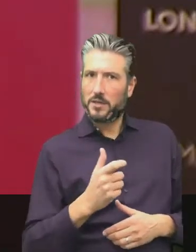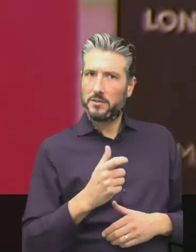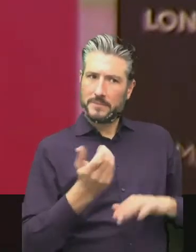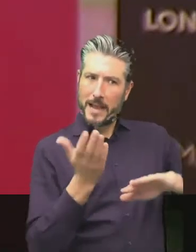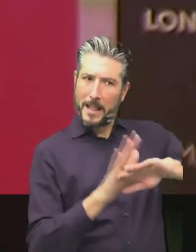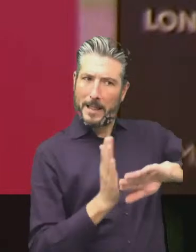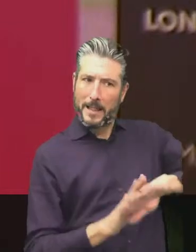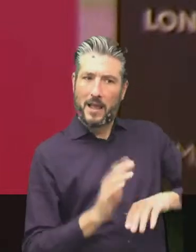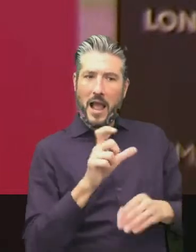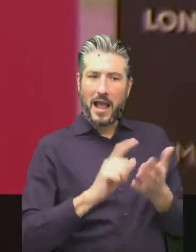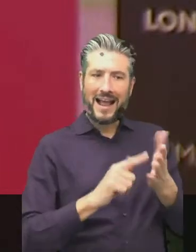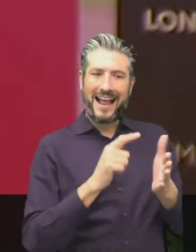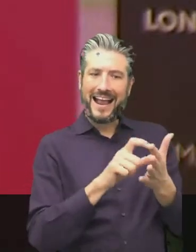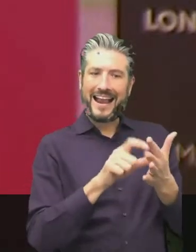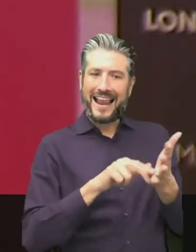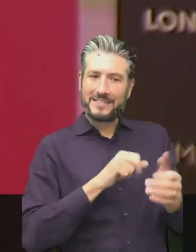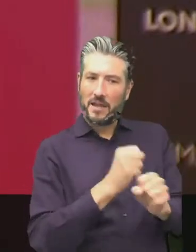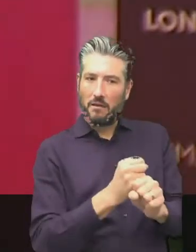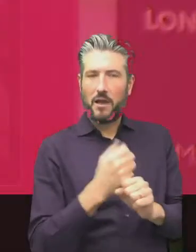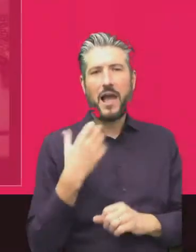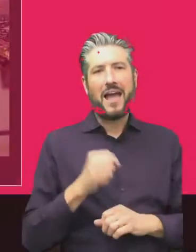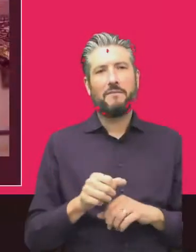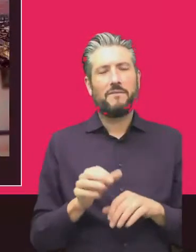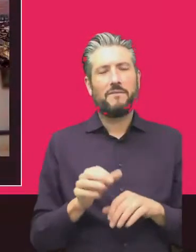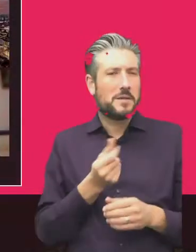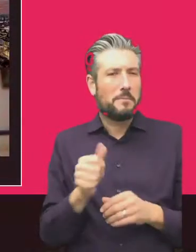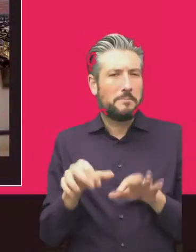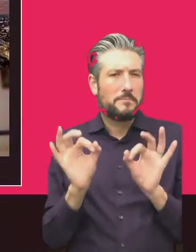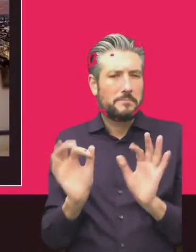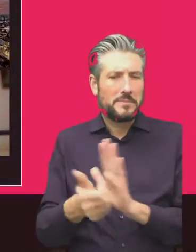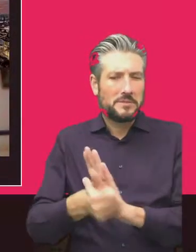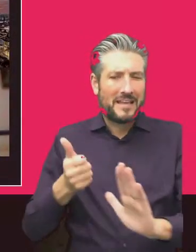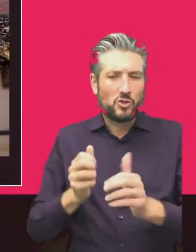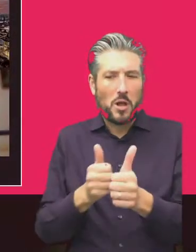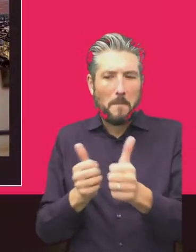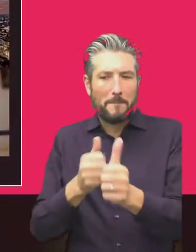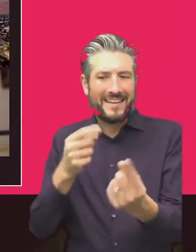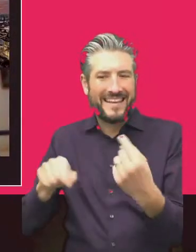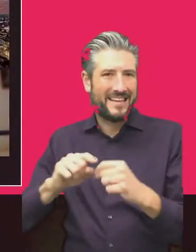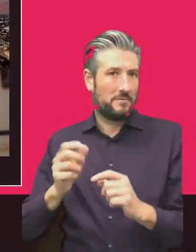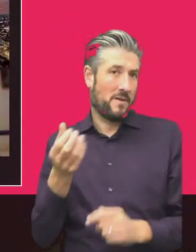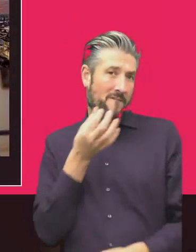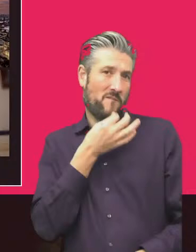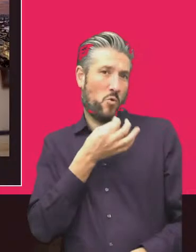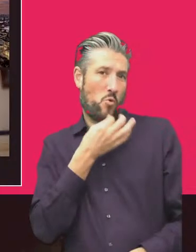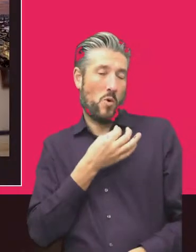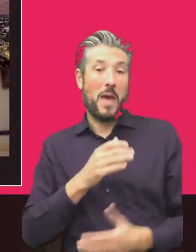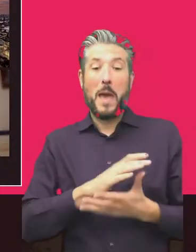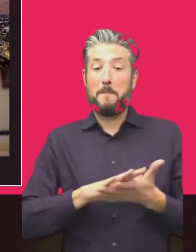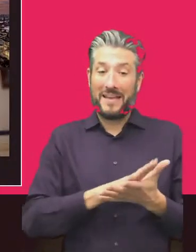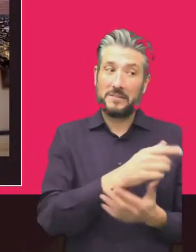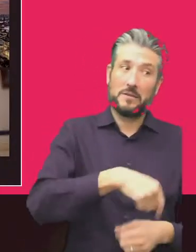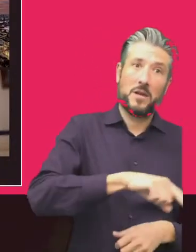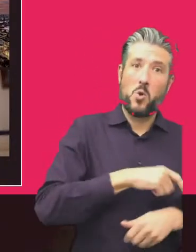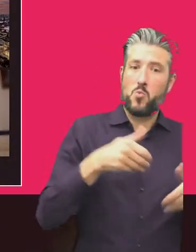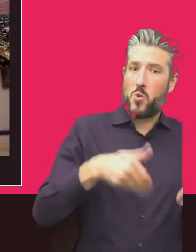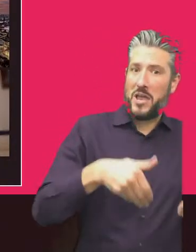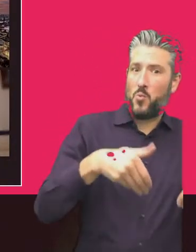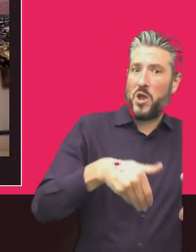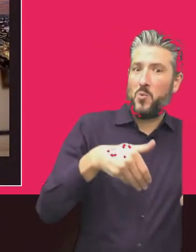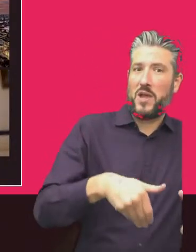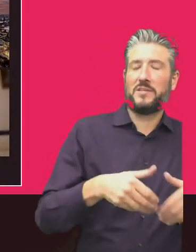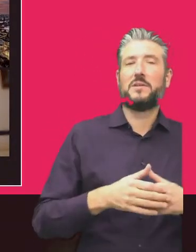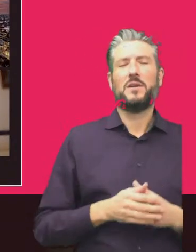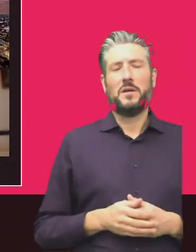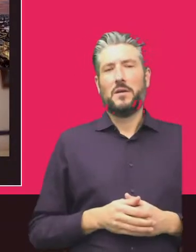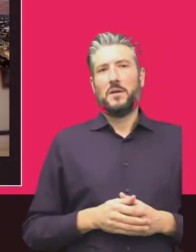only be carried out by a limited number of specialists. Therefore, the waitlist is extensive. Investigation and remedial costs are expensive, which